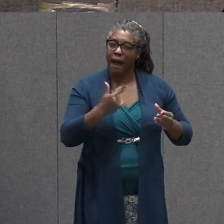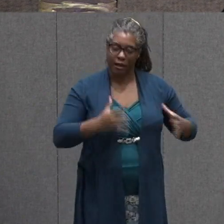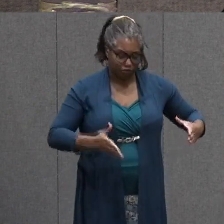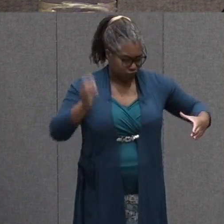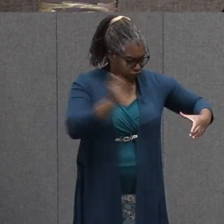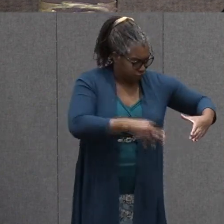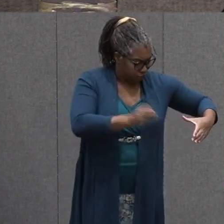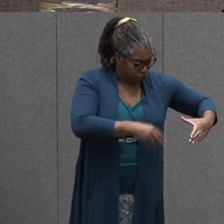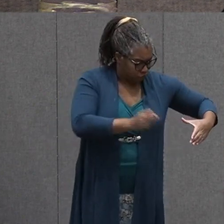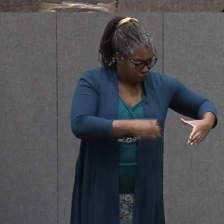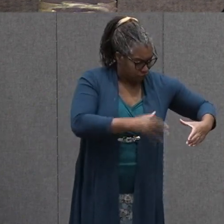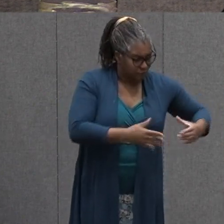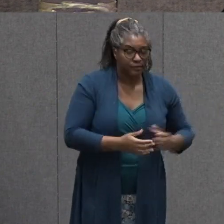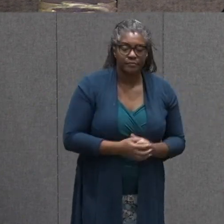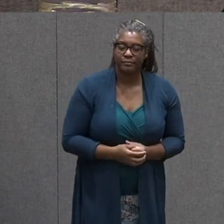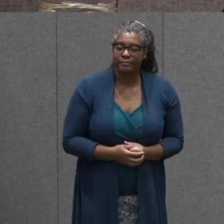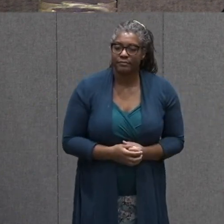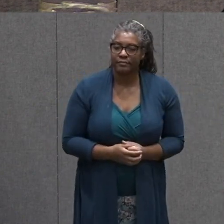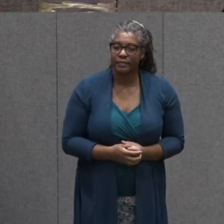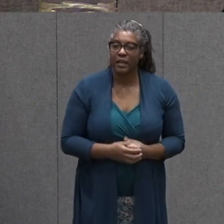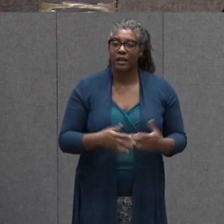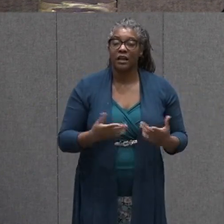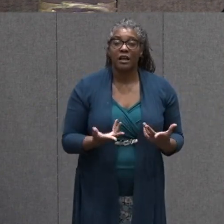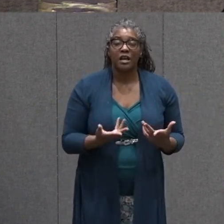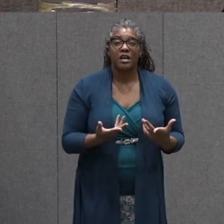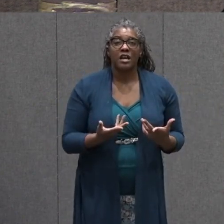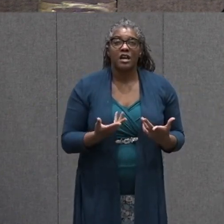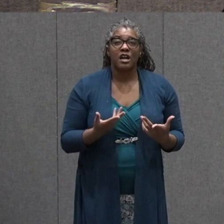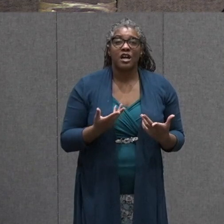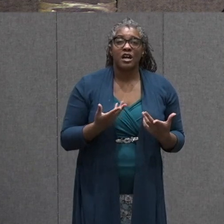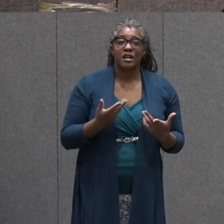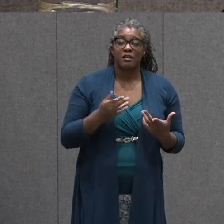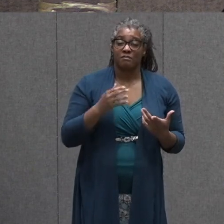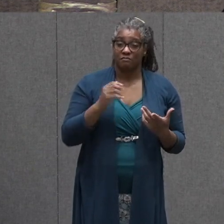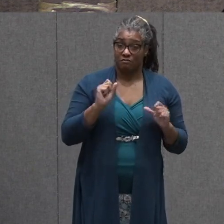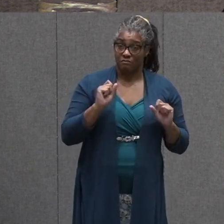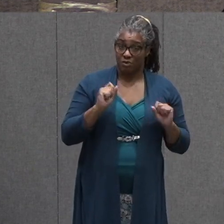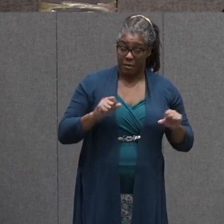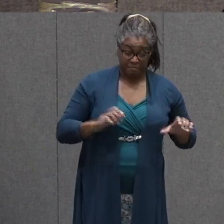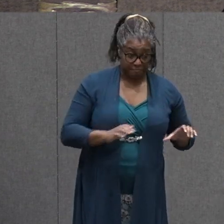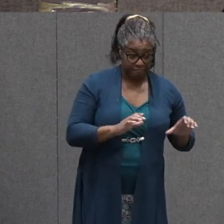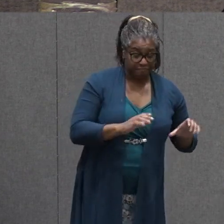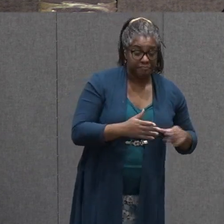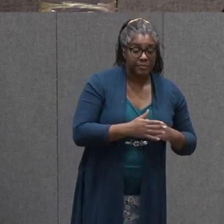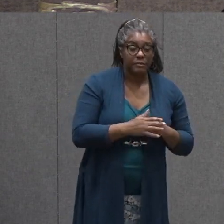for parts, study it. Have I seen any parts of this word before?